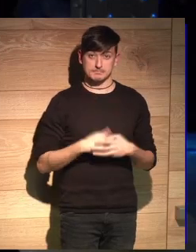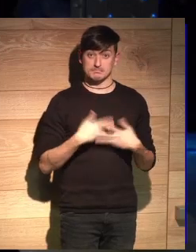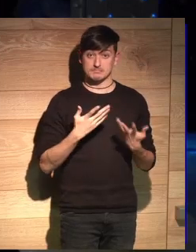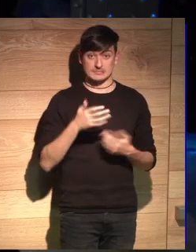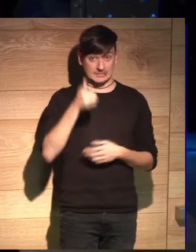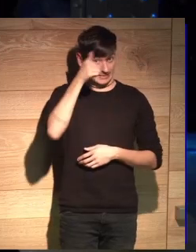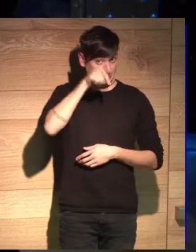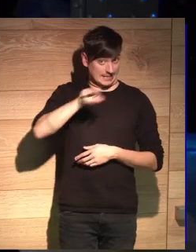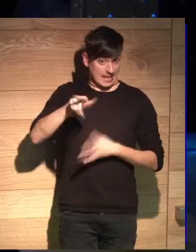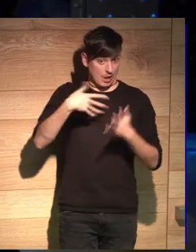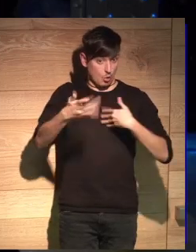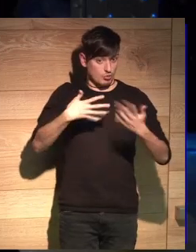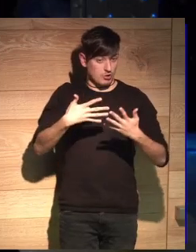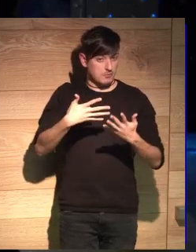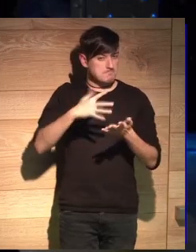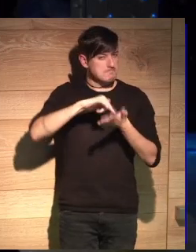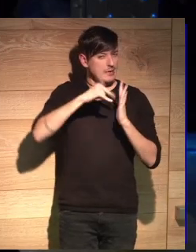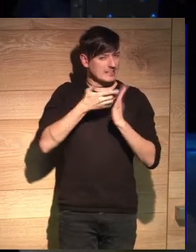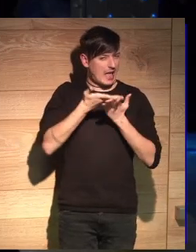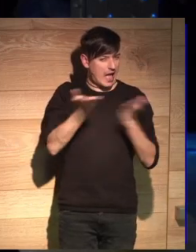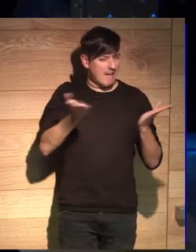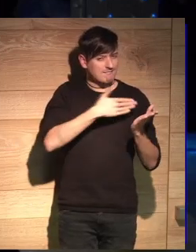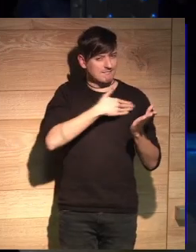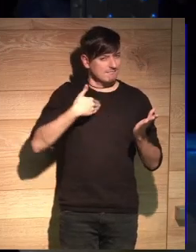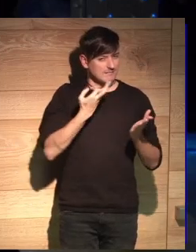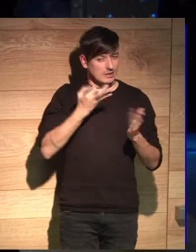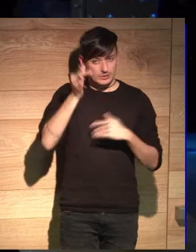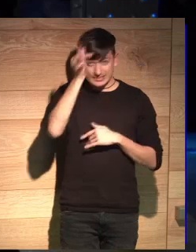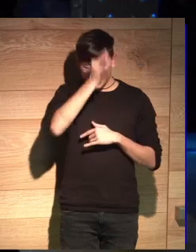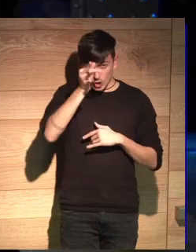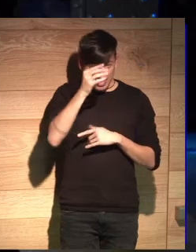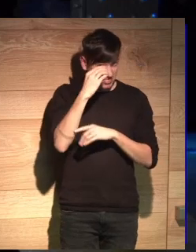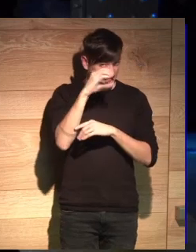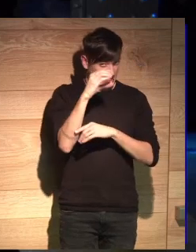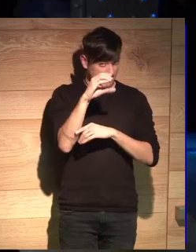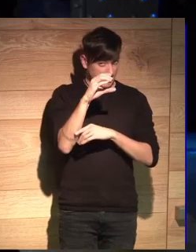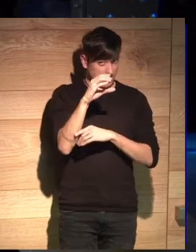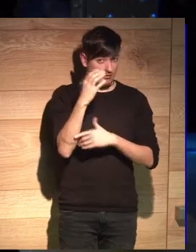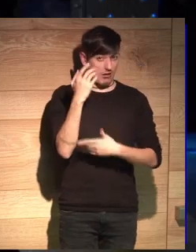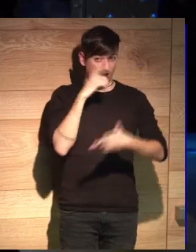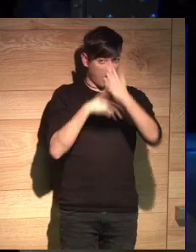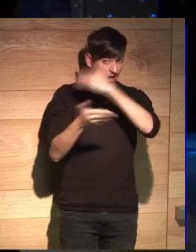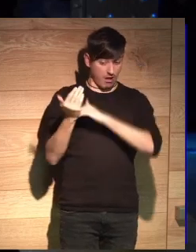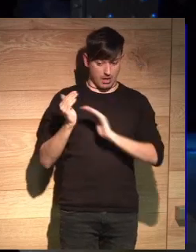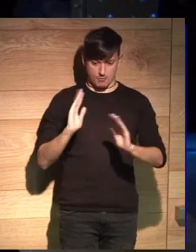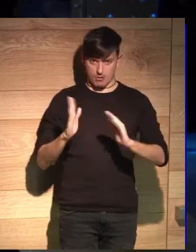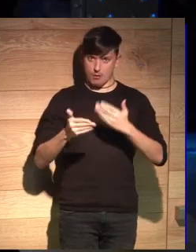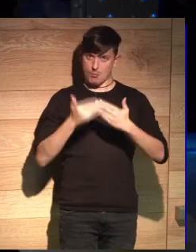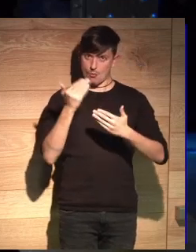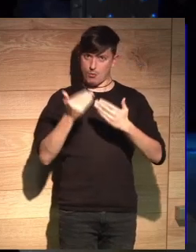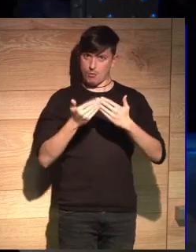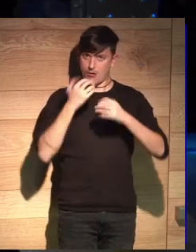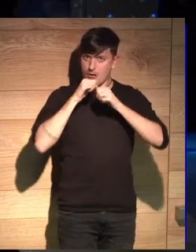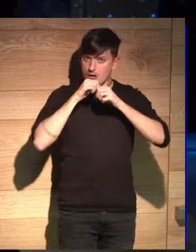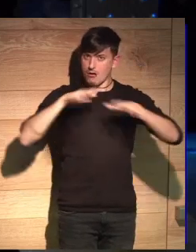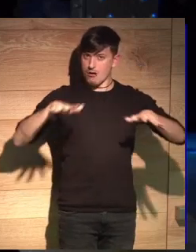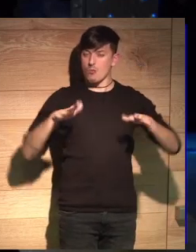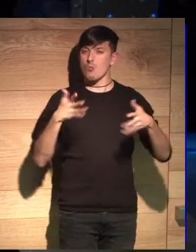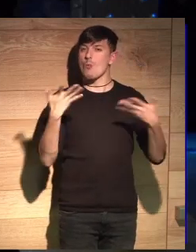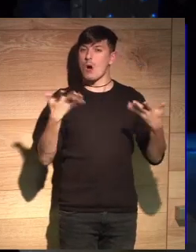wrote Dies the Swan. So his idea was a scientific theory that back in the day was